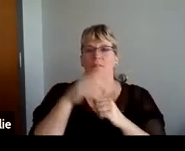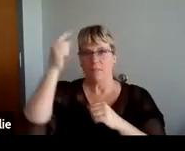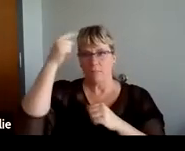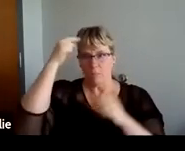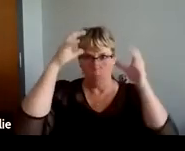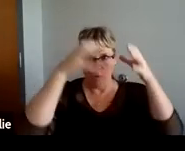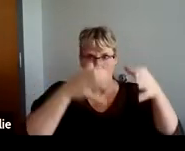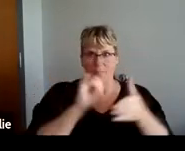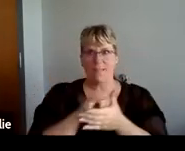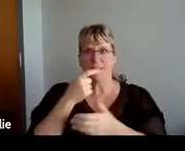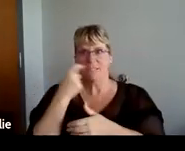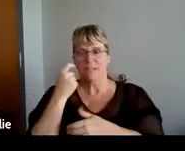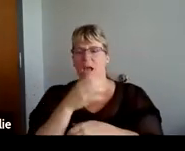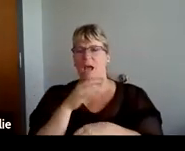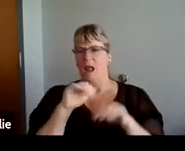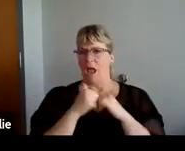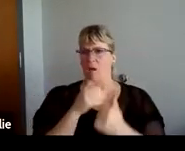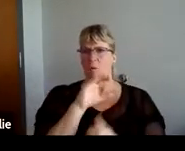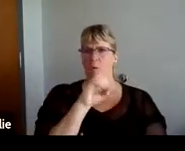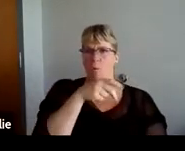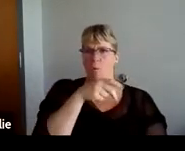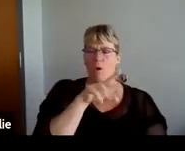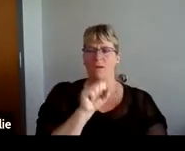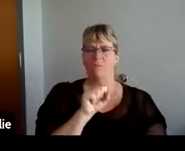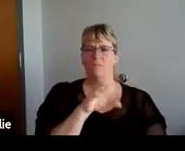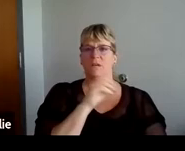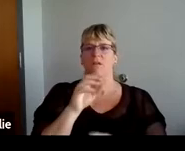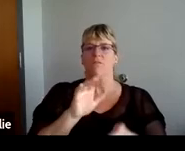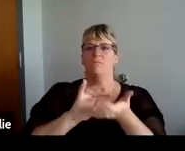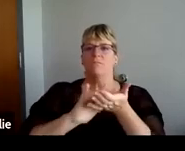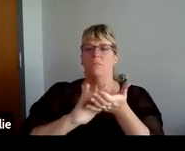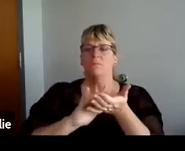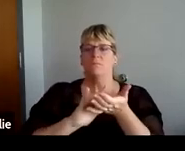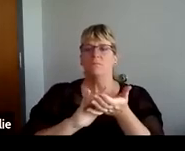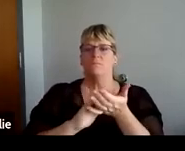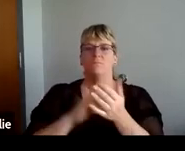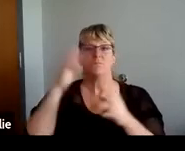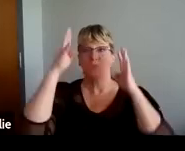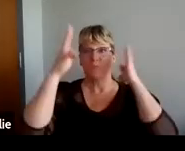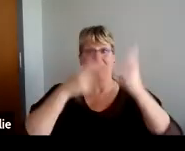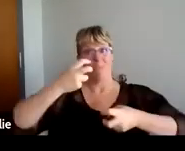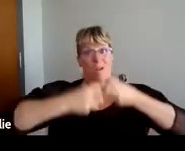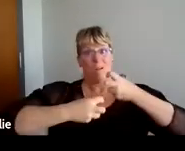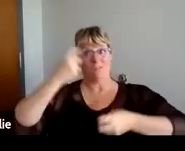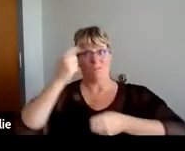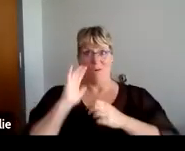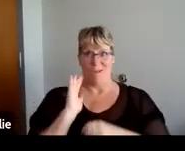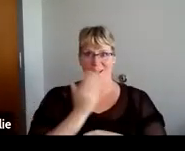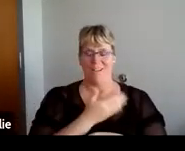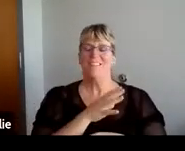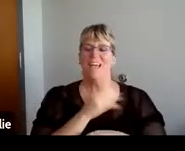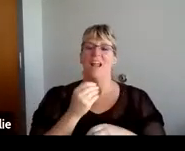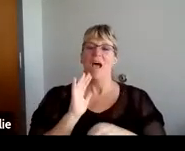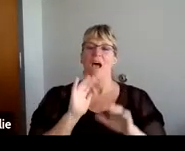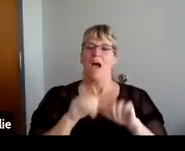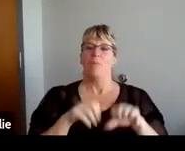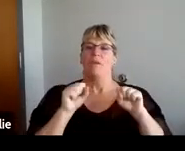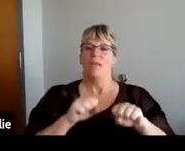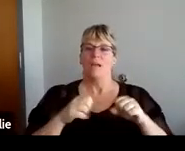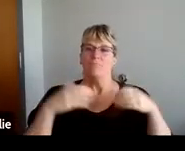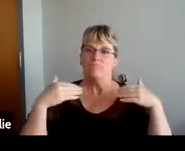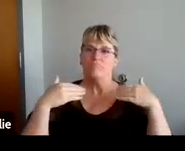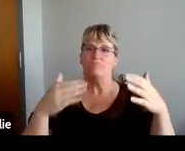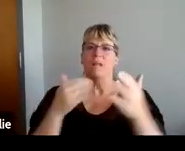and how opioids and other substances create problems for us and how we can potentially move forward and